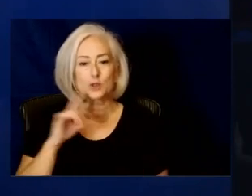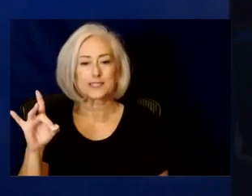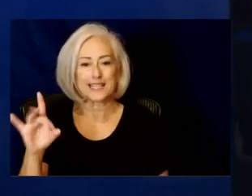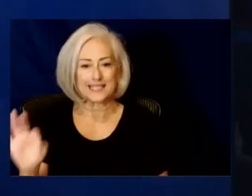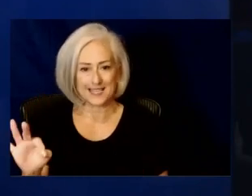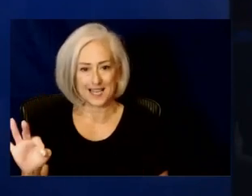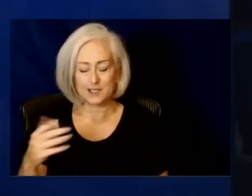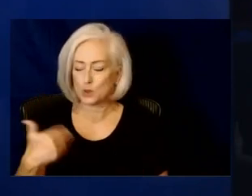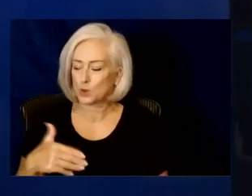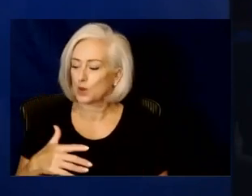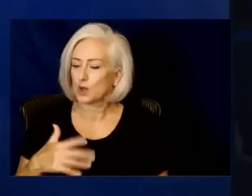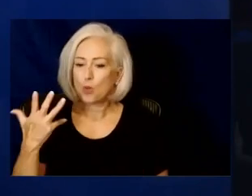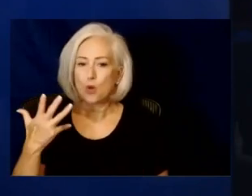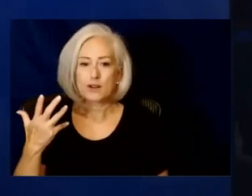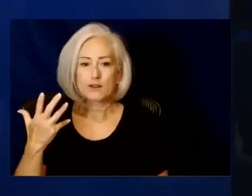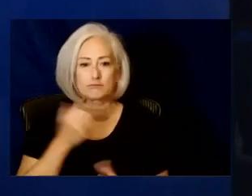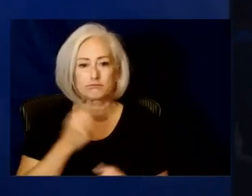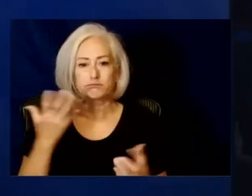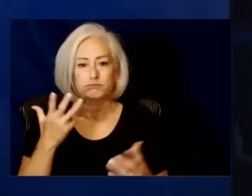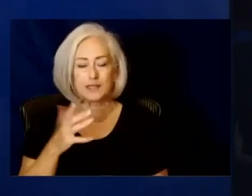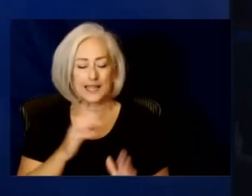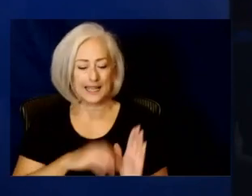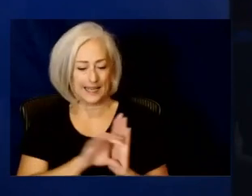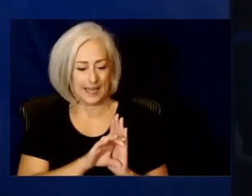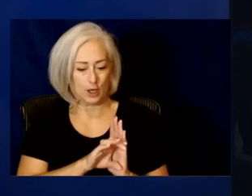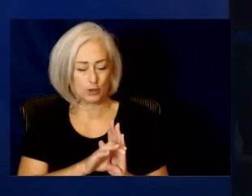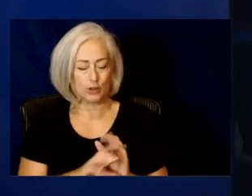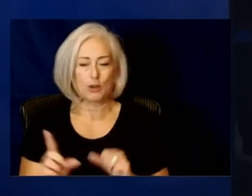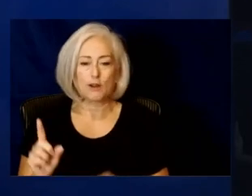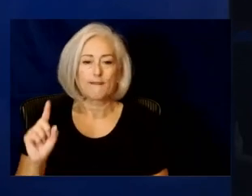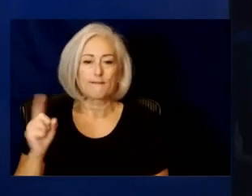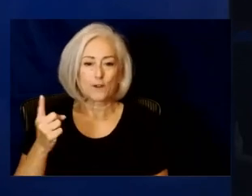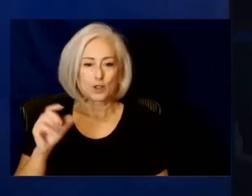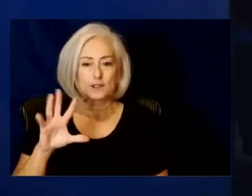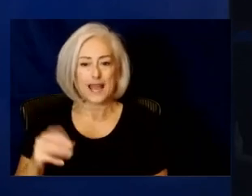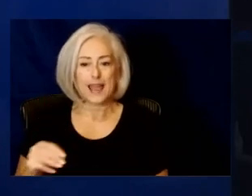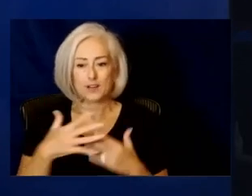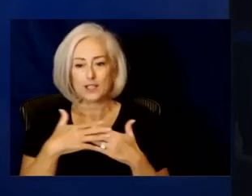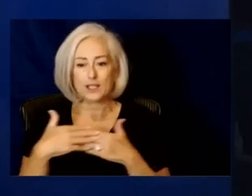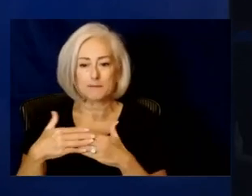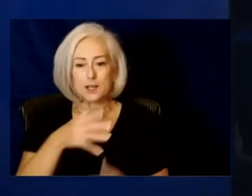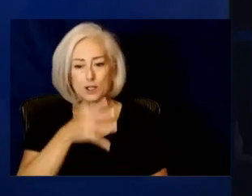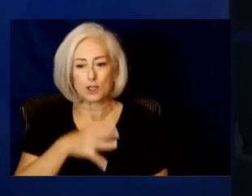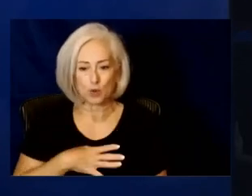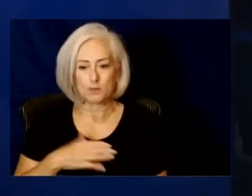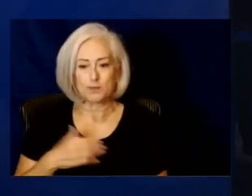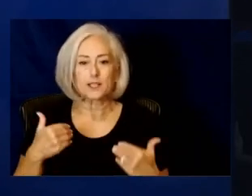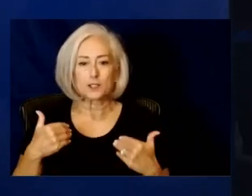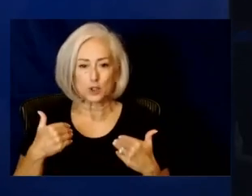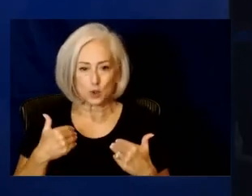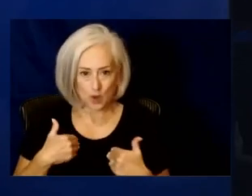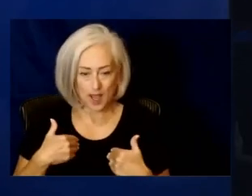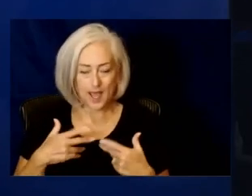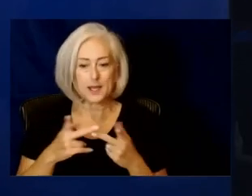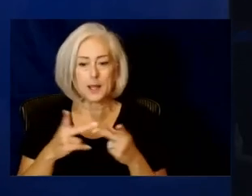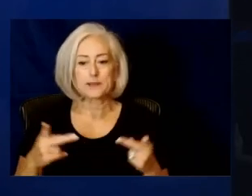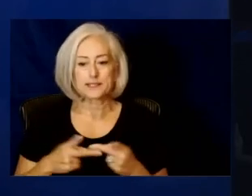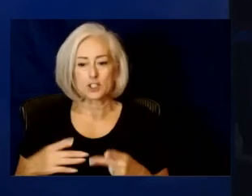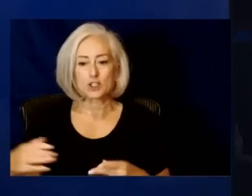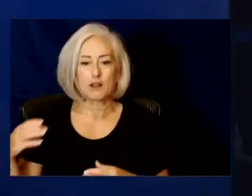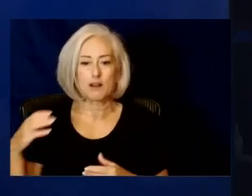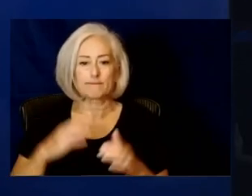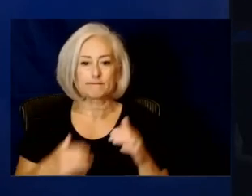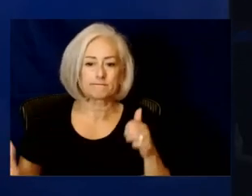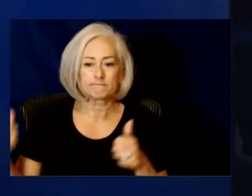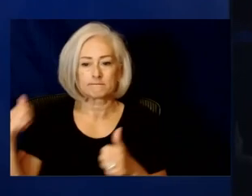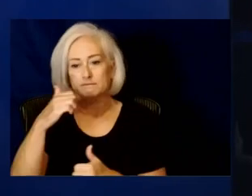first African-American women, if not the first, to hold a position of command and respect on